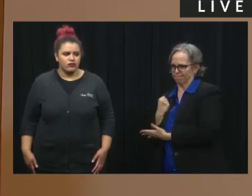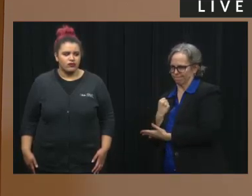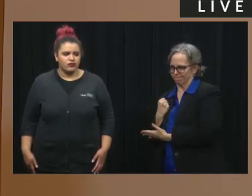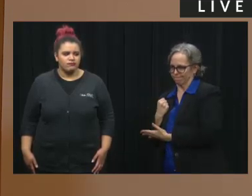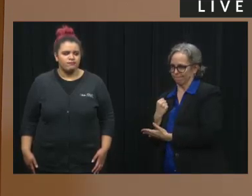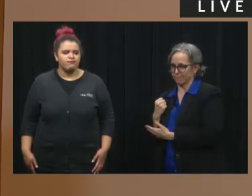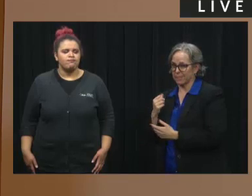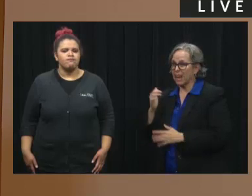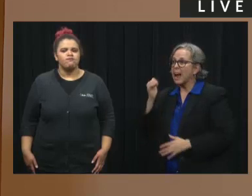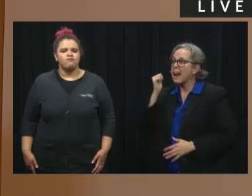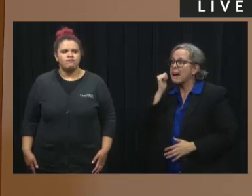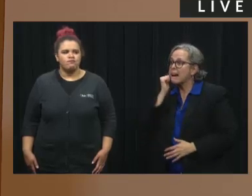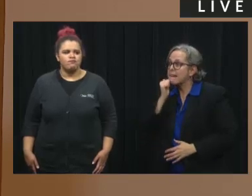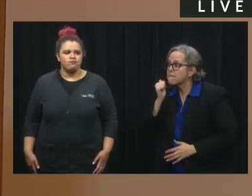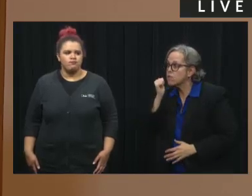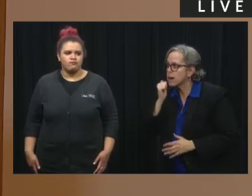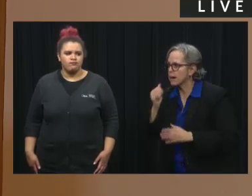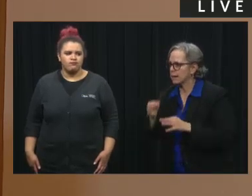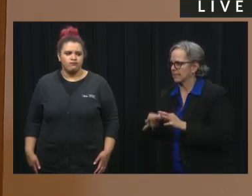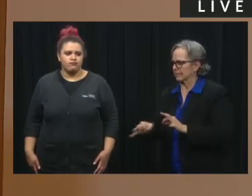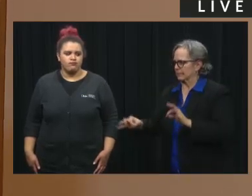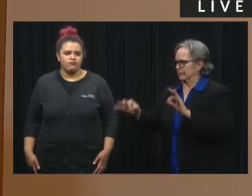you. Thank you.